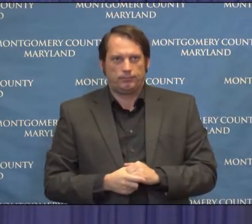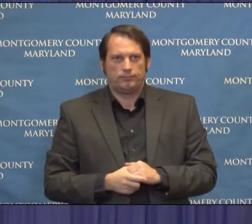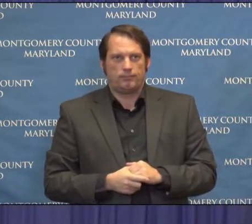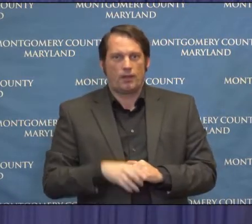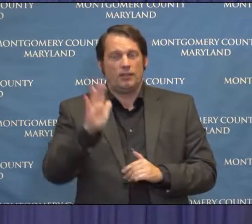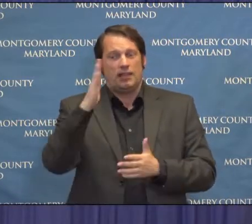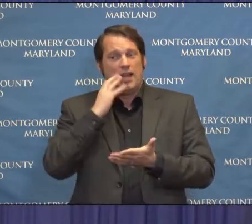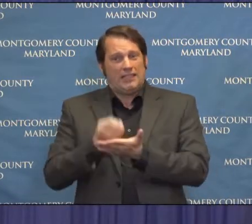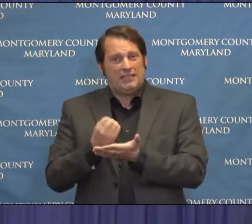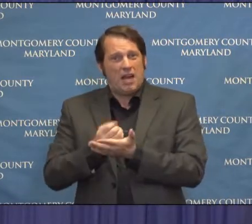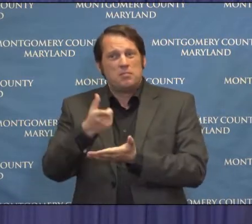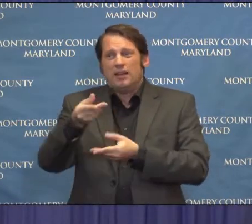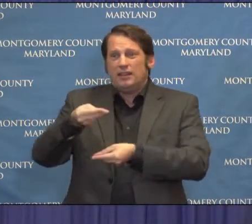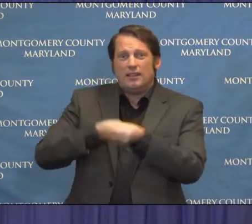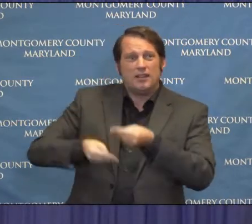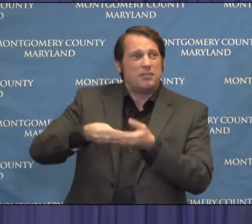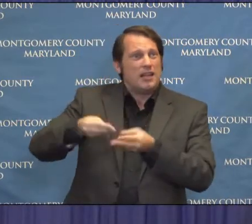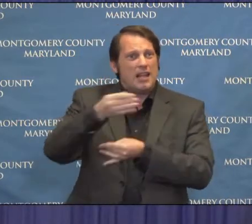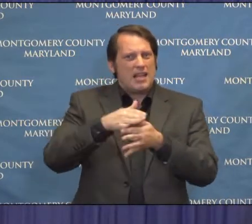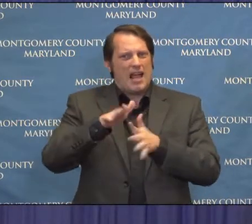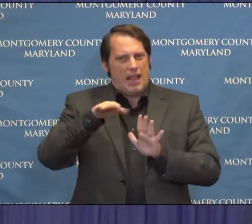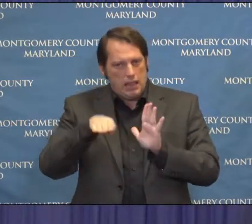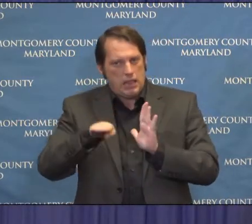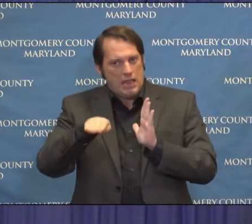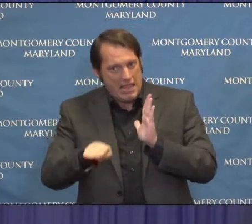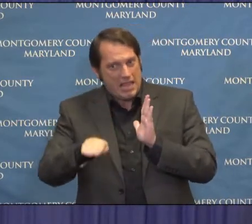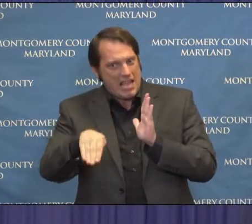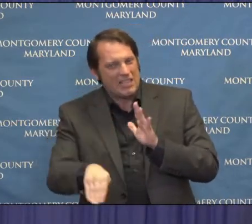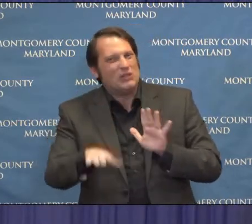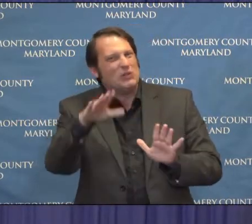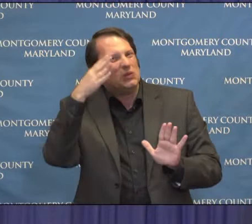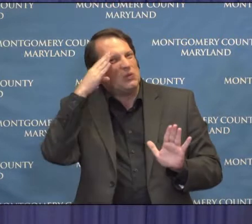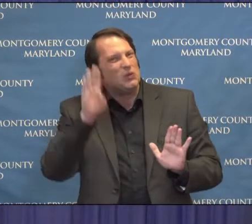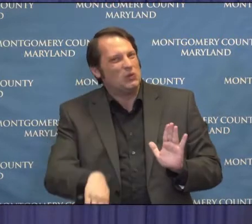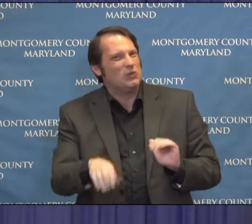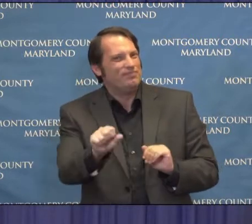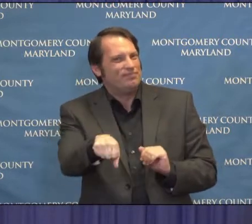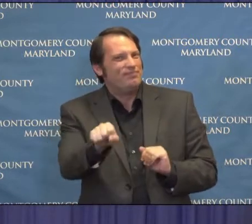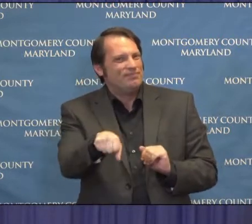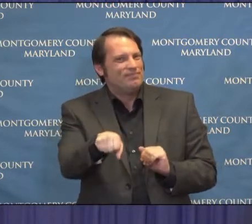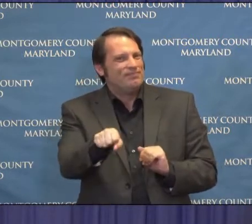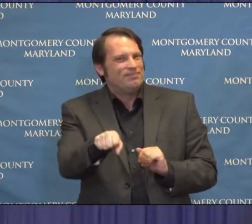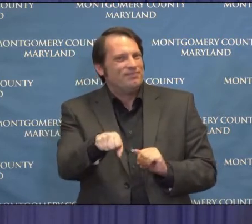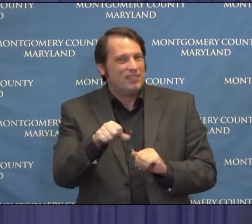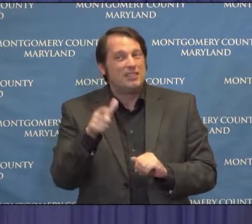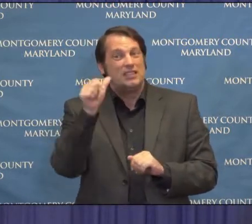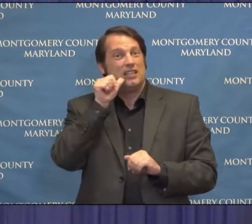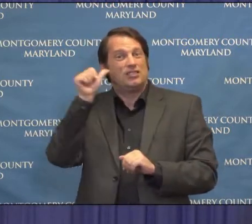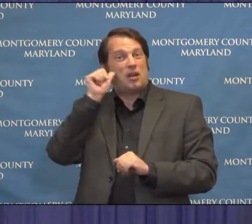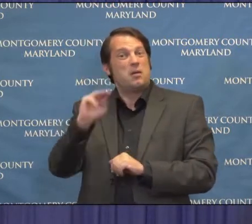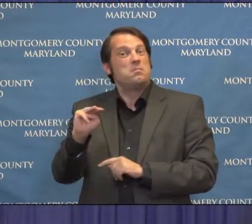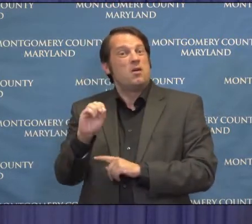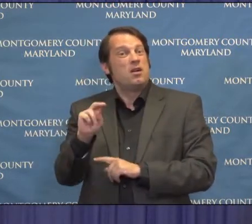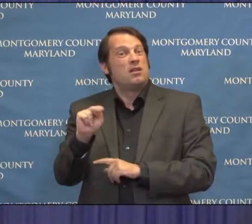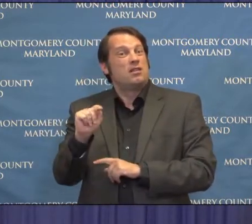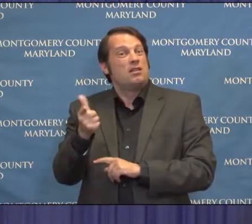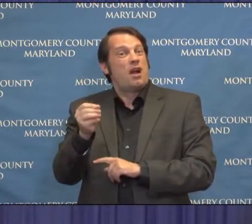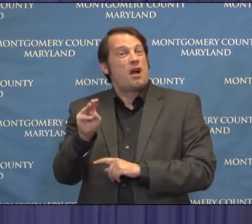businesses, went live yesterday, and we had, I've heard a number as high as over